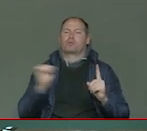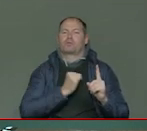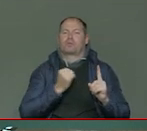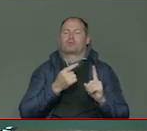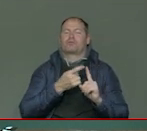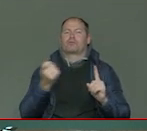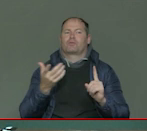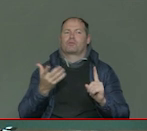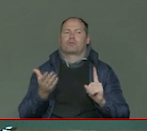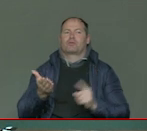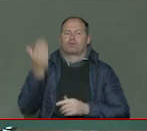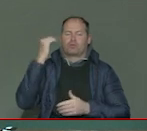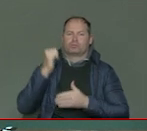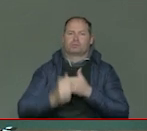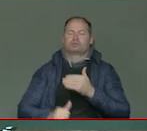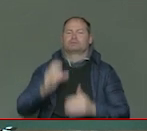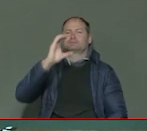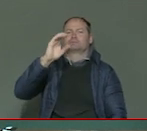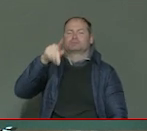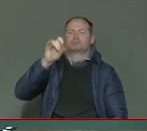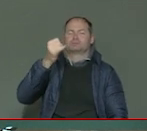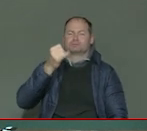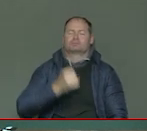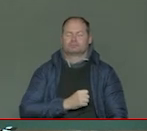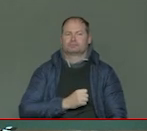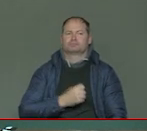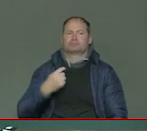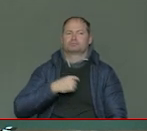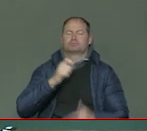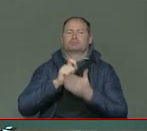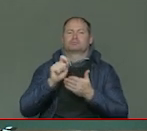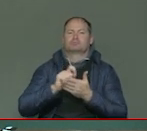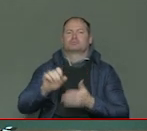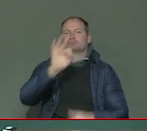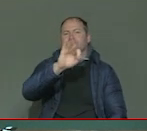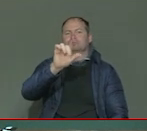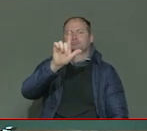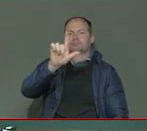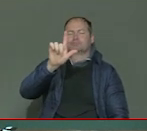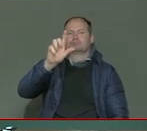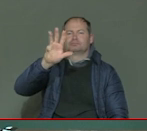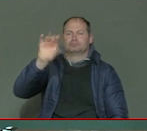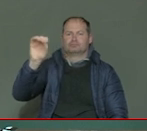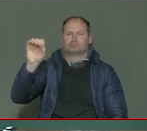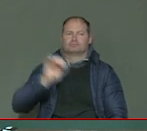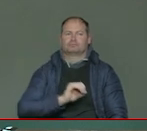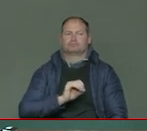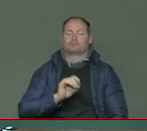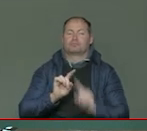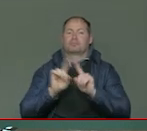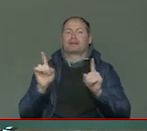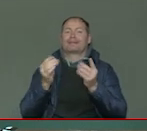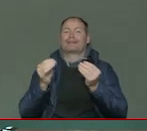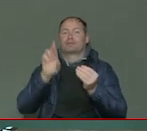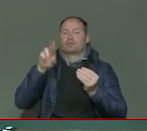Last month, CPJ, am I right? So we wrote it as 37,900. And the correct figure